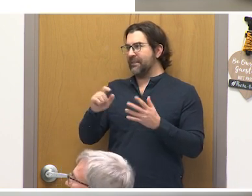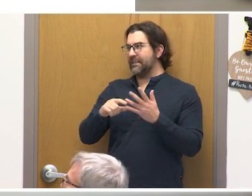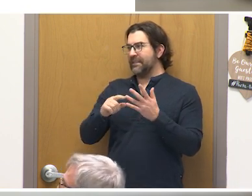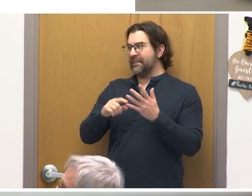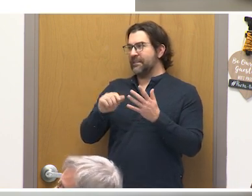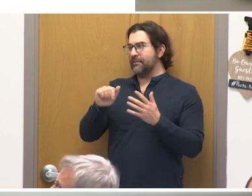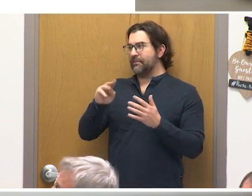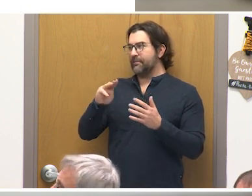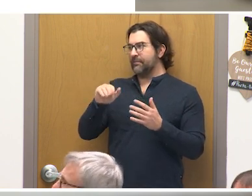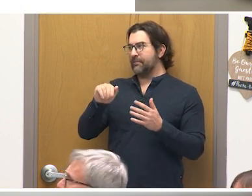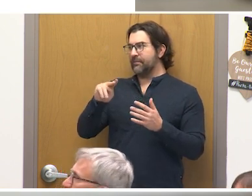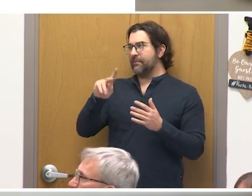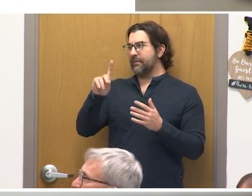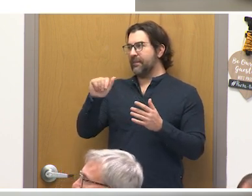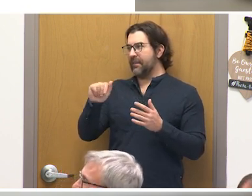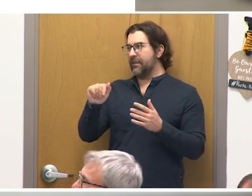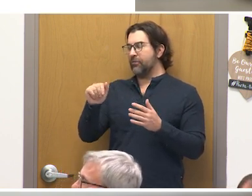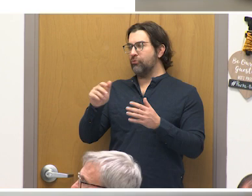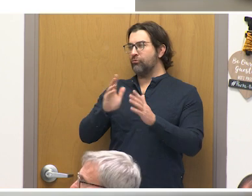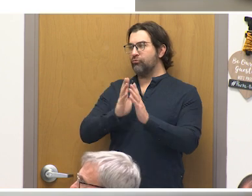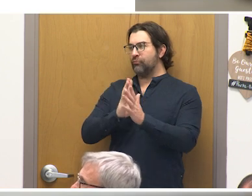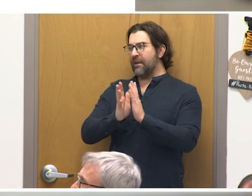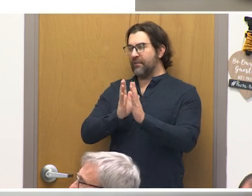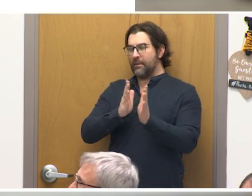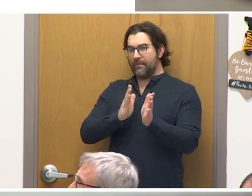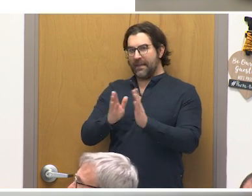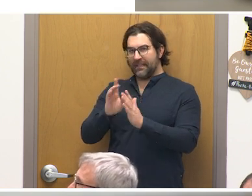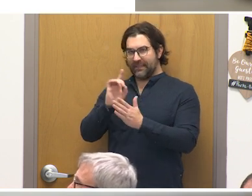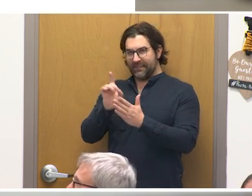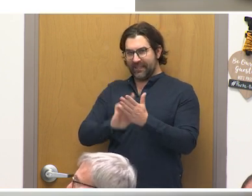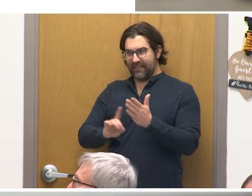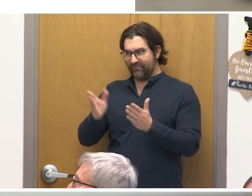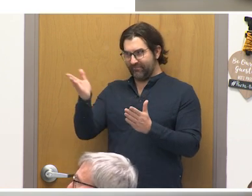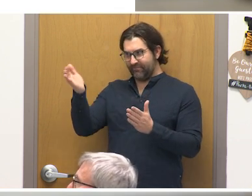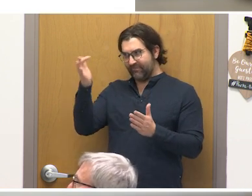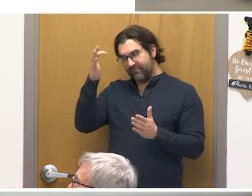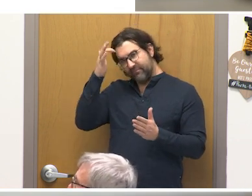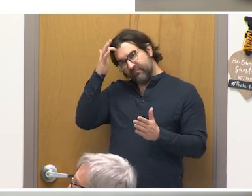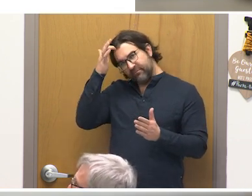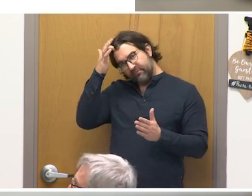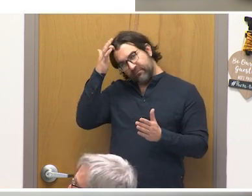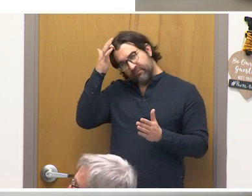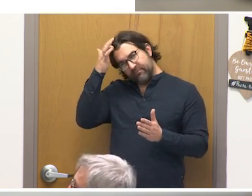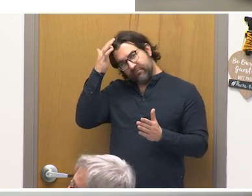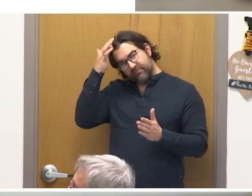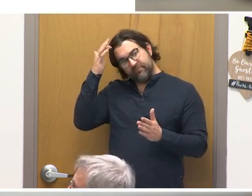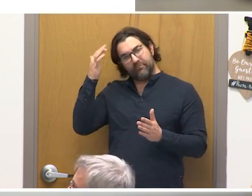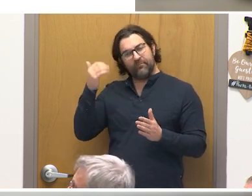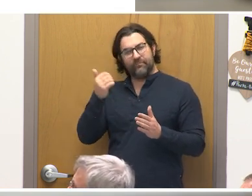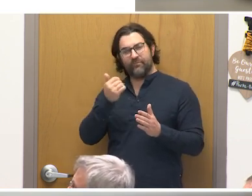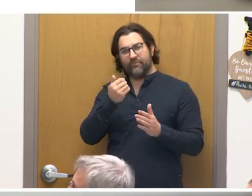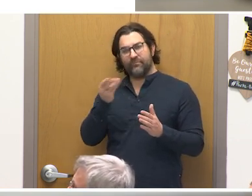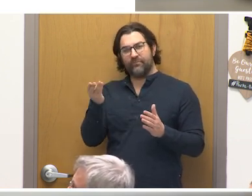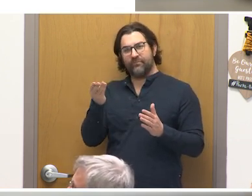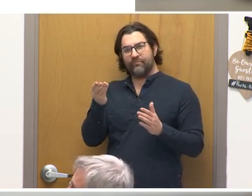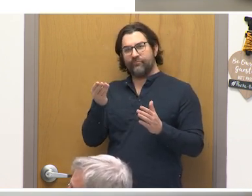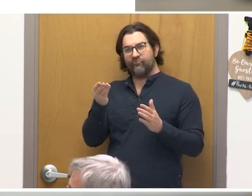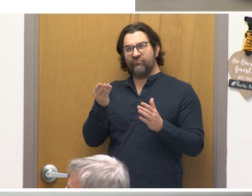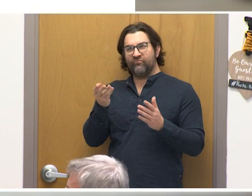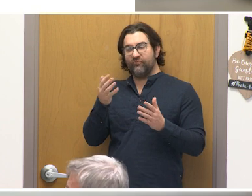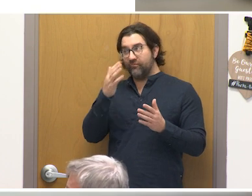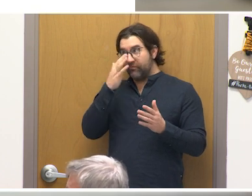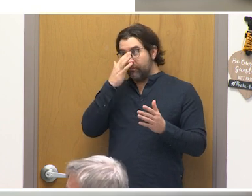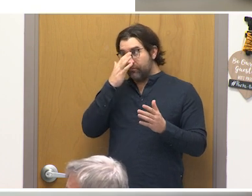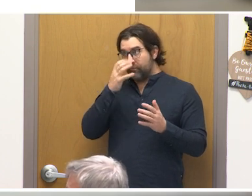Amanda Purcell of Traffic Planning and Design as well. So just a couple of norms that we